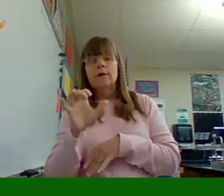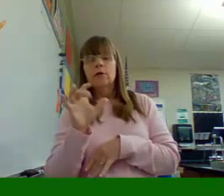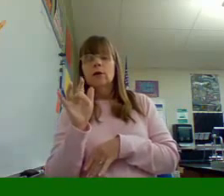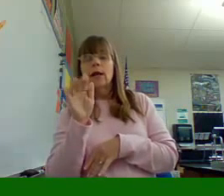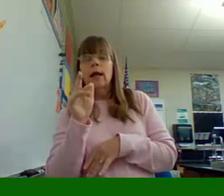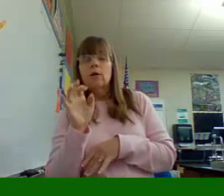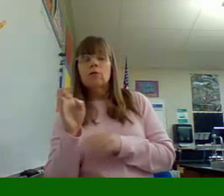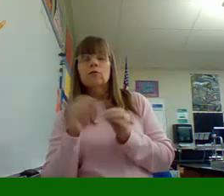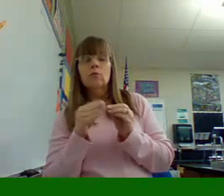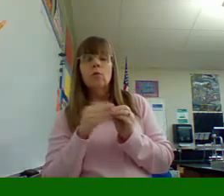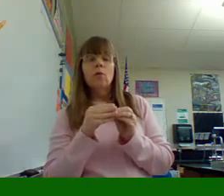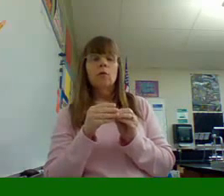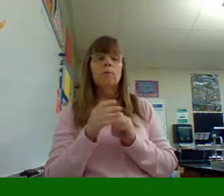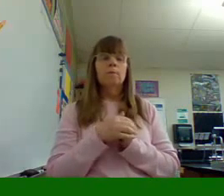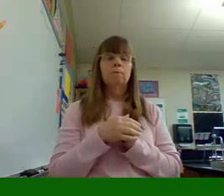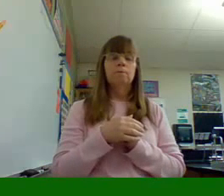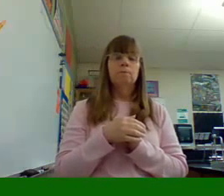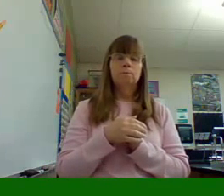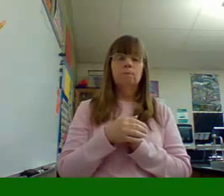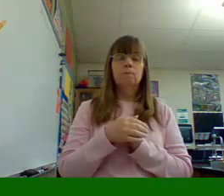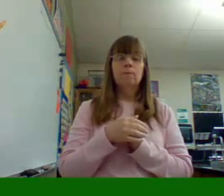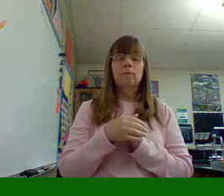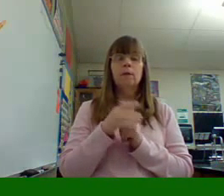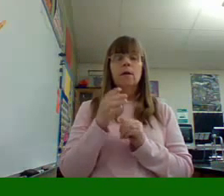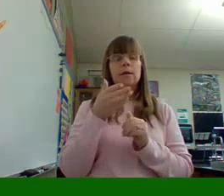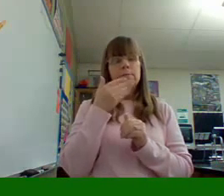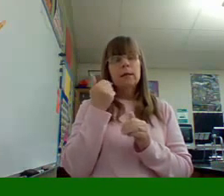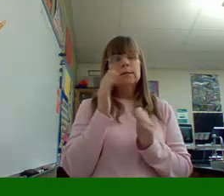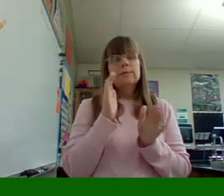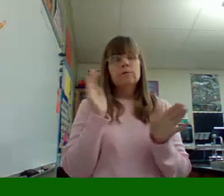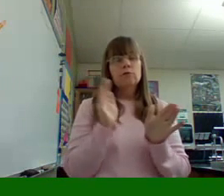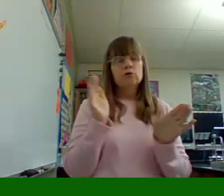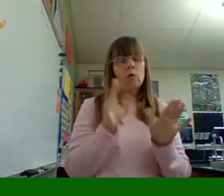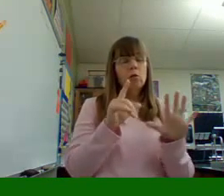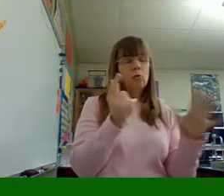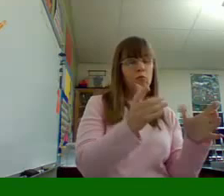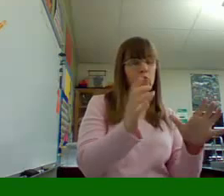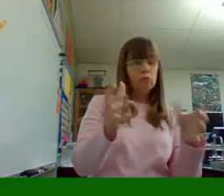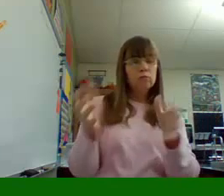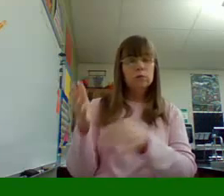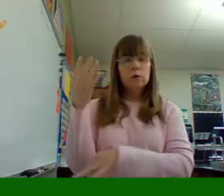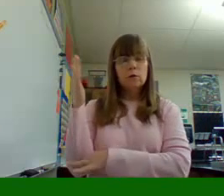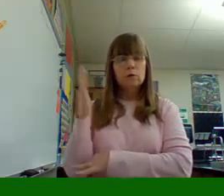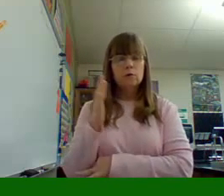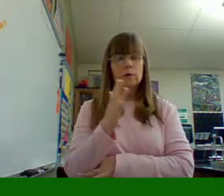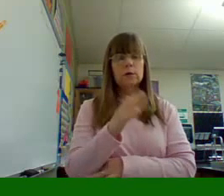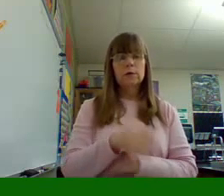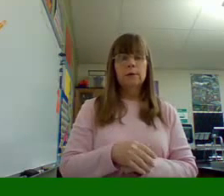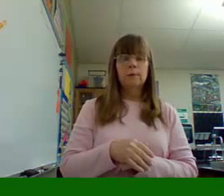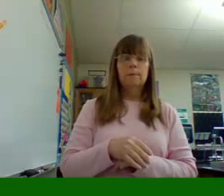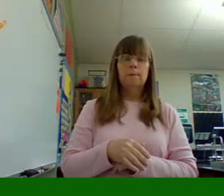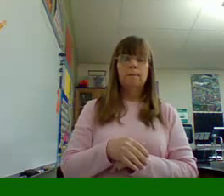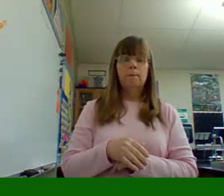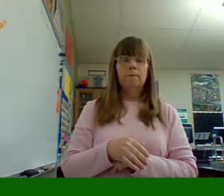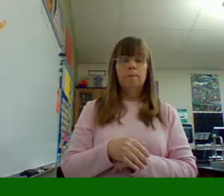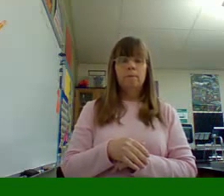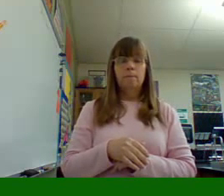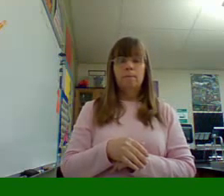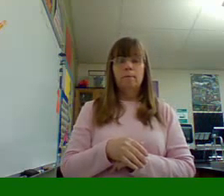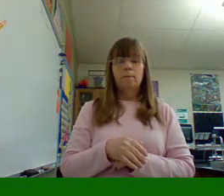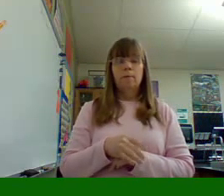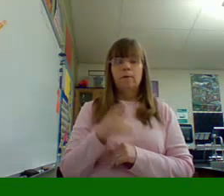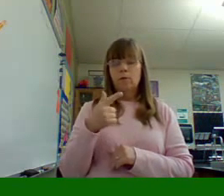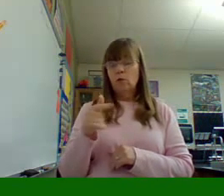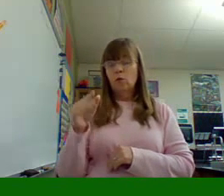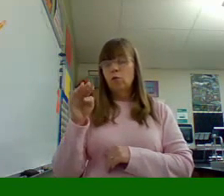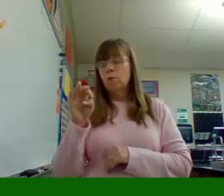growth rate of the trees. It works best if they do it in smaller patches that are harvested at a time. And if you go to